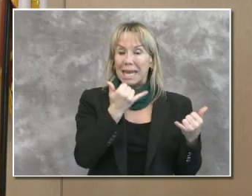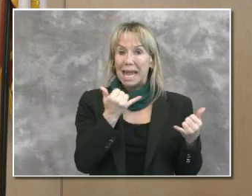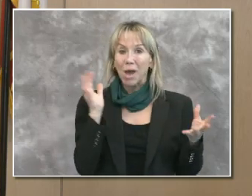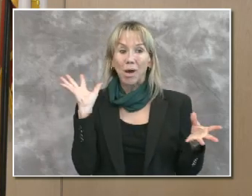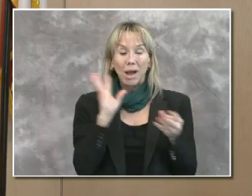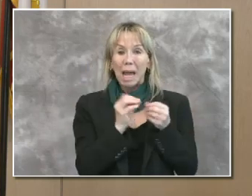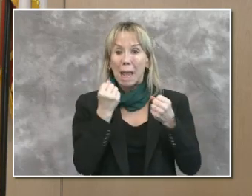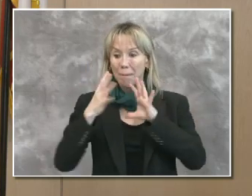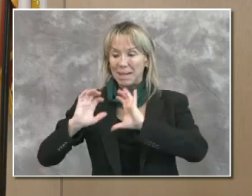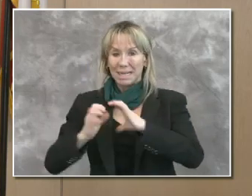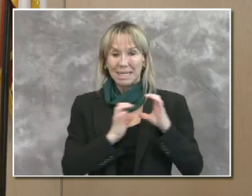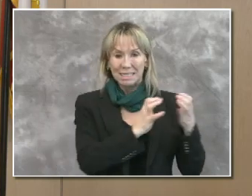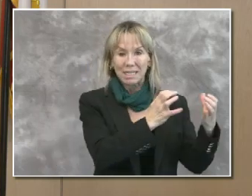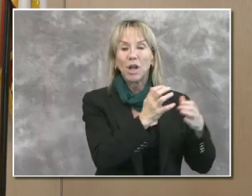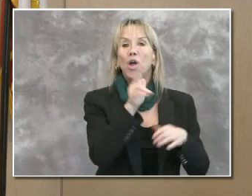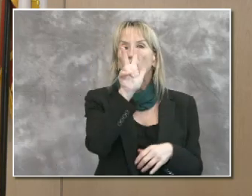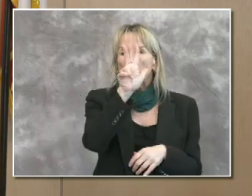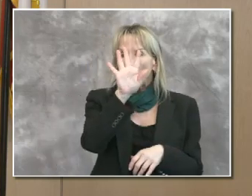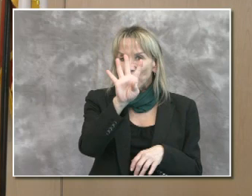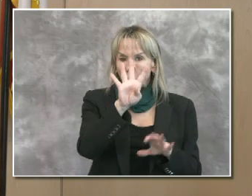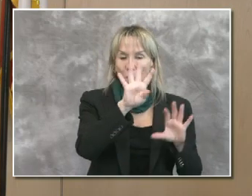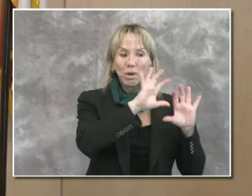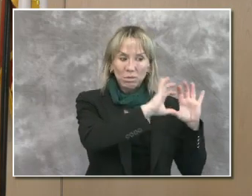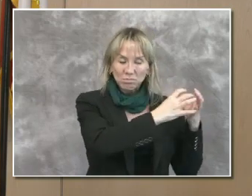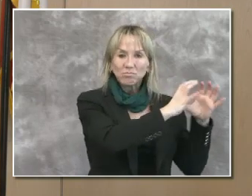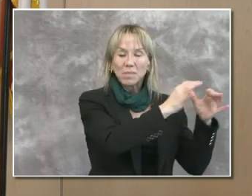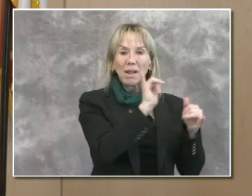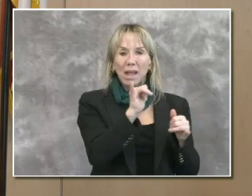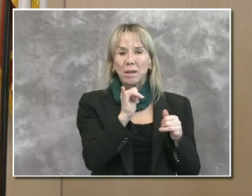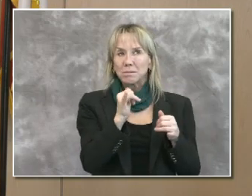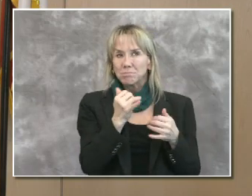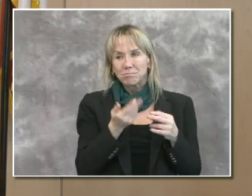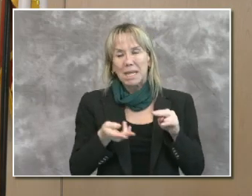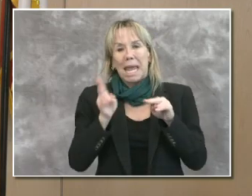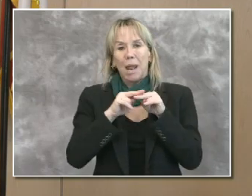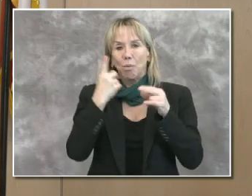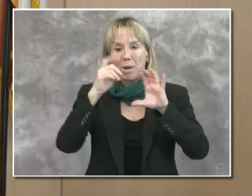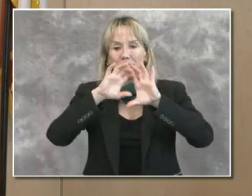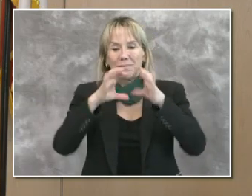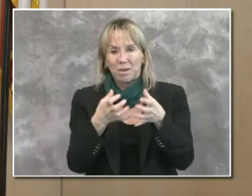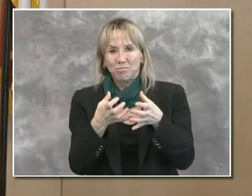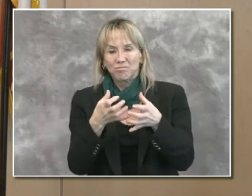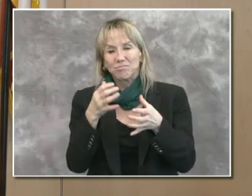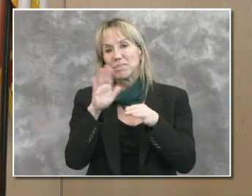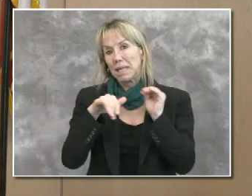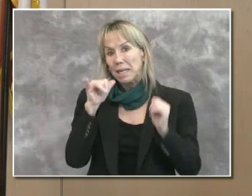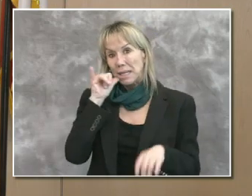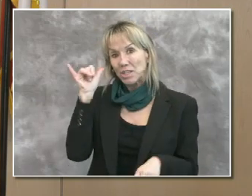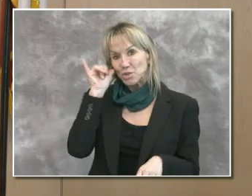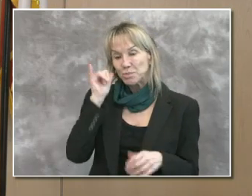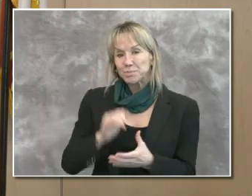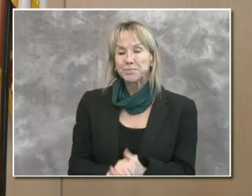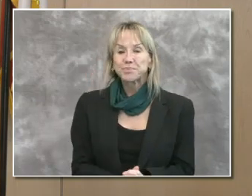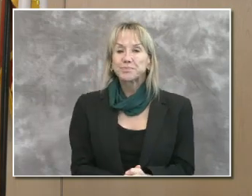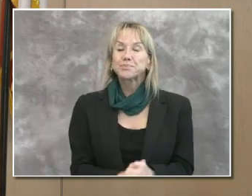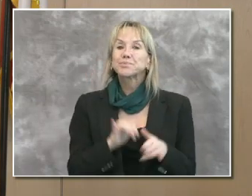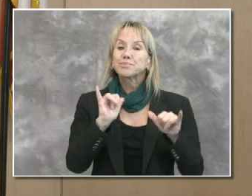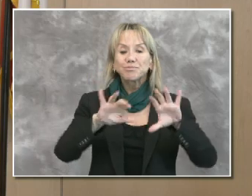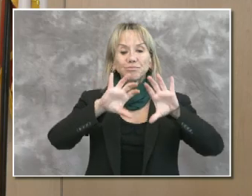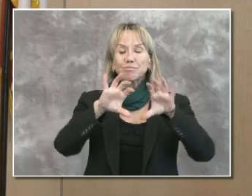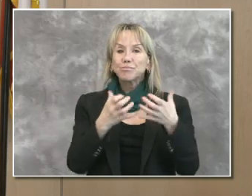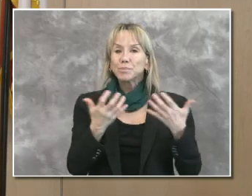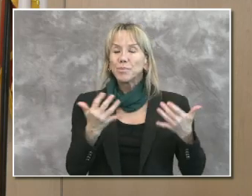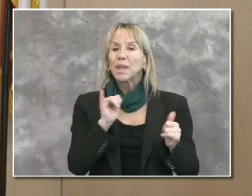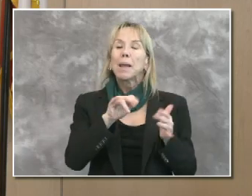of 34 confirmed outbreaks, which is 1 more than reported yesterday. These